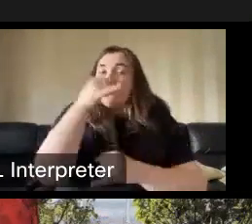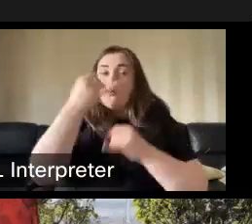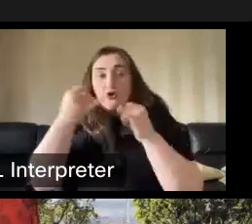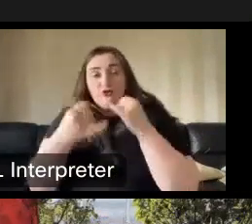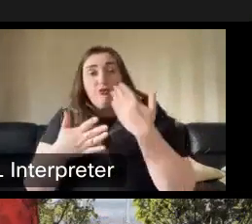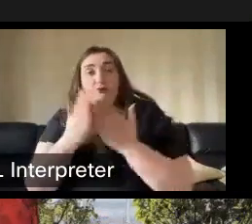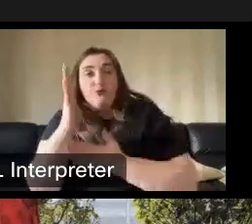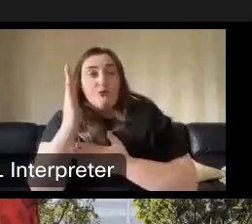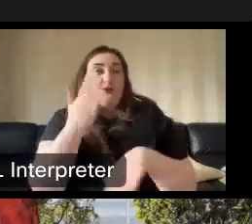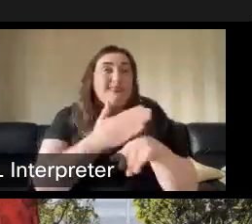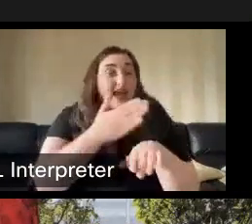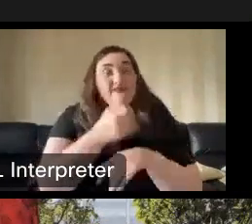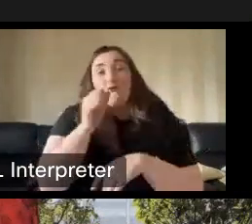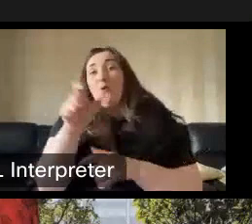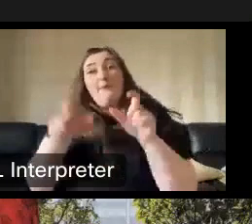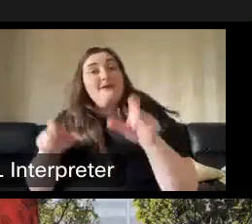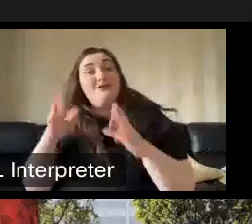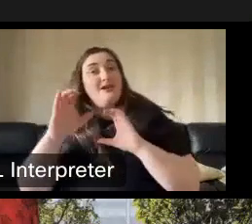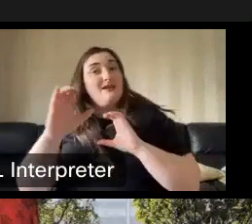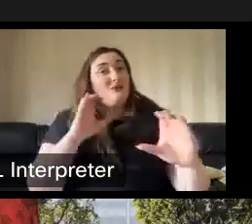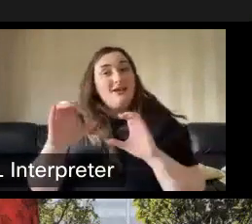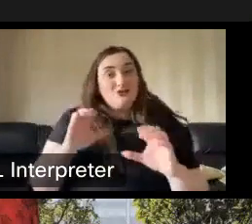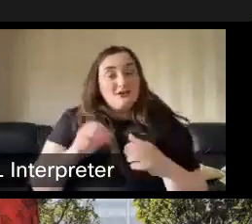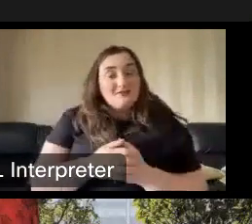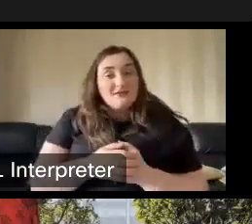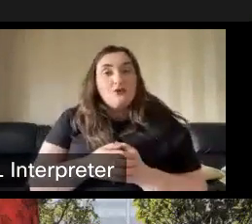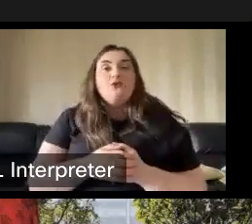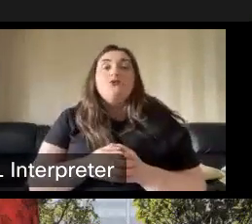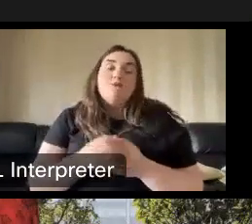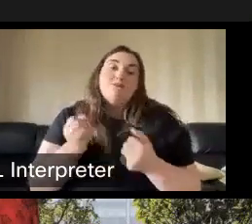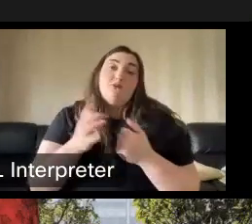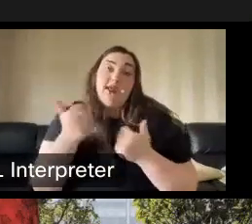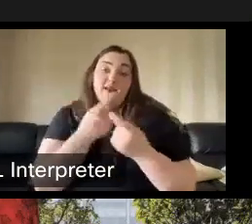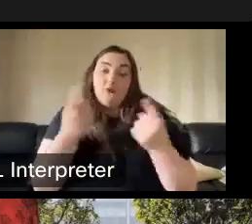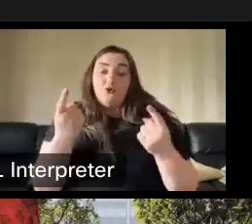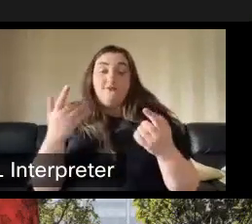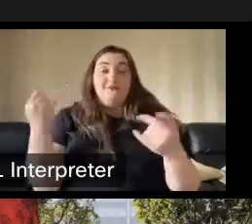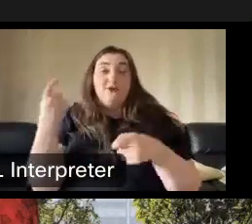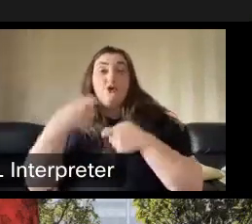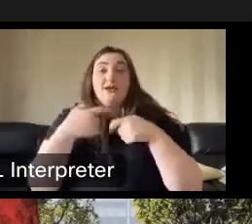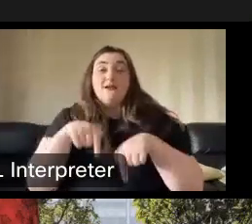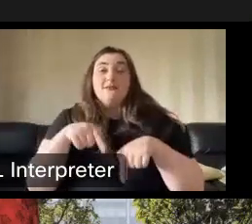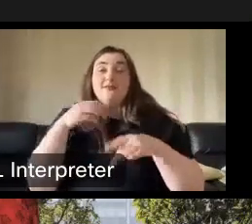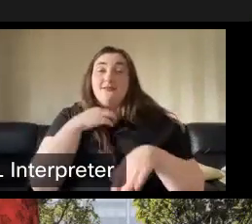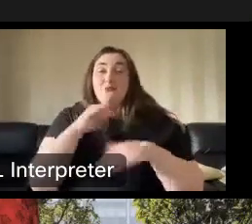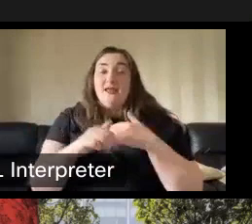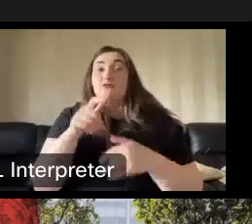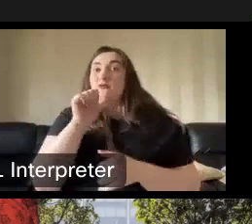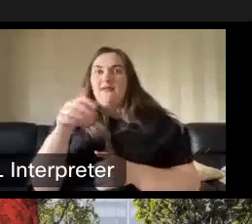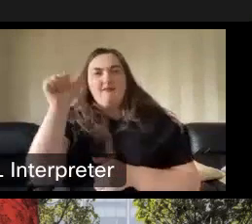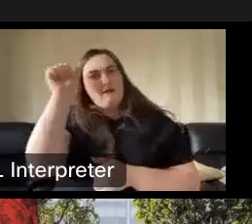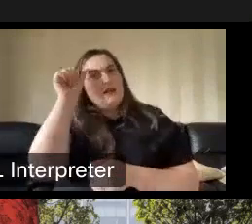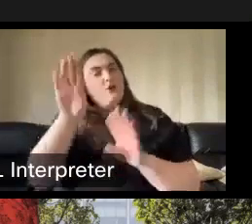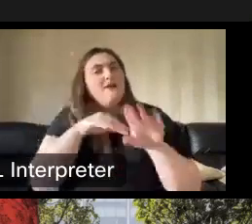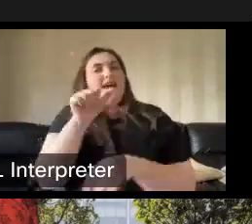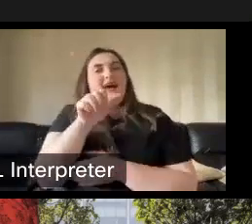with them. So I suppose for anybody who's joined us today who isn't familiar with the Assist Me model, I think that the